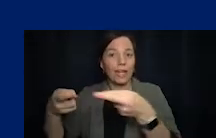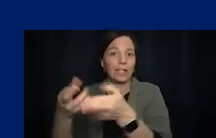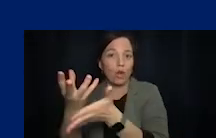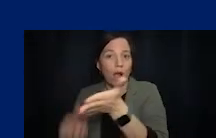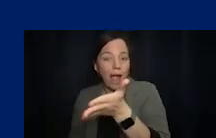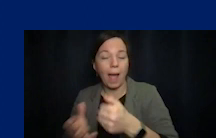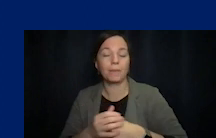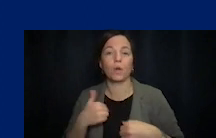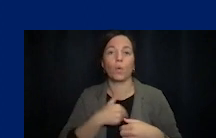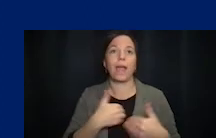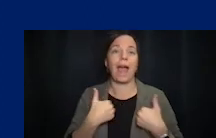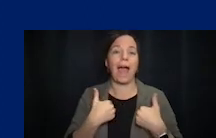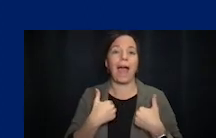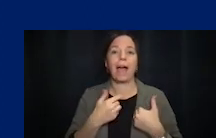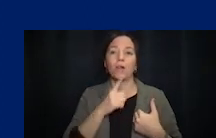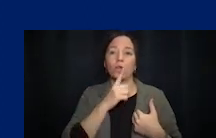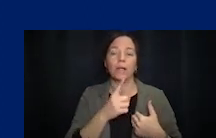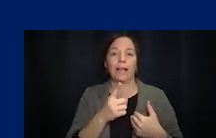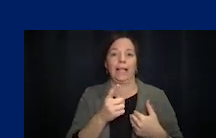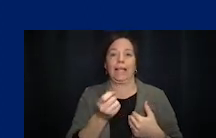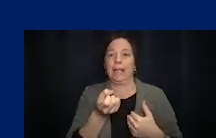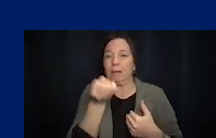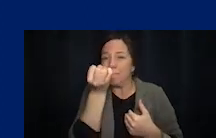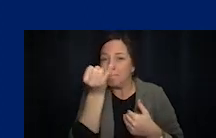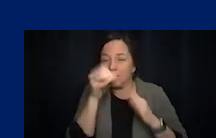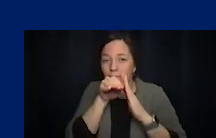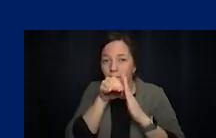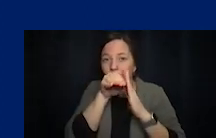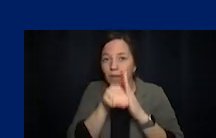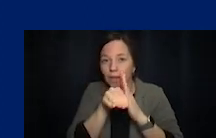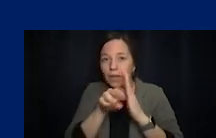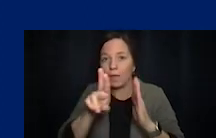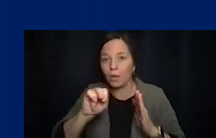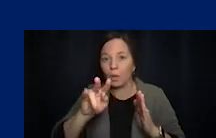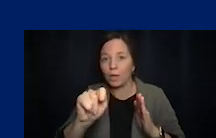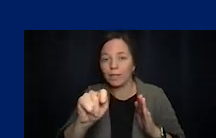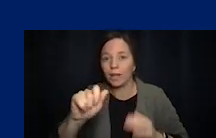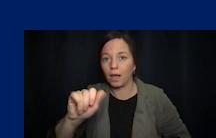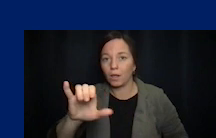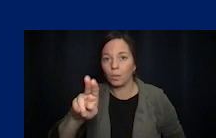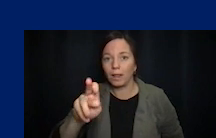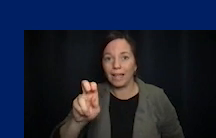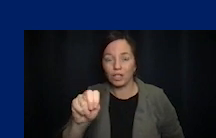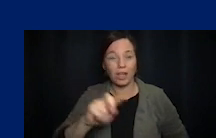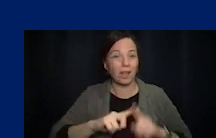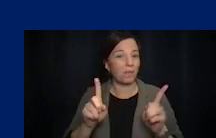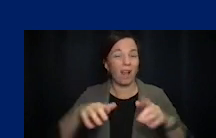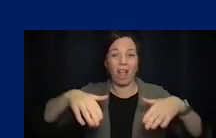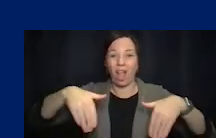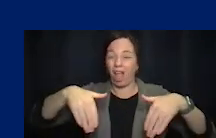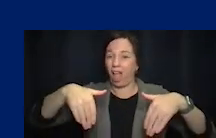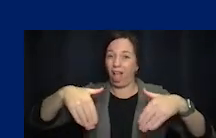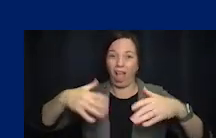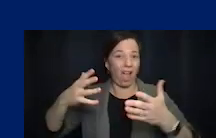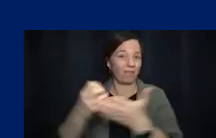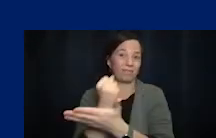have very slightly decreased the unit accumulation. We have not reached the goal around unit accumulation.